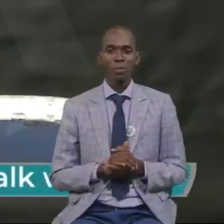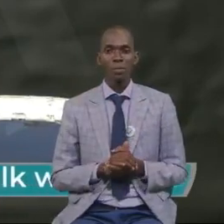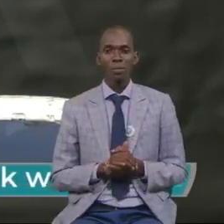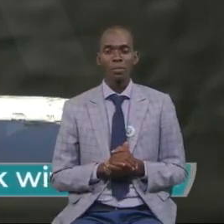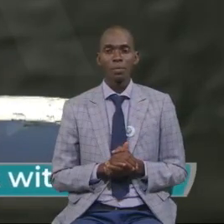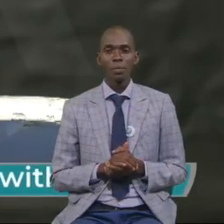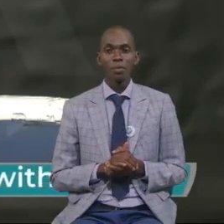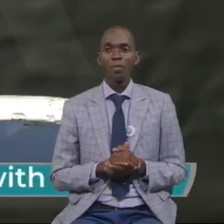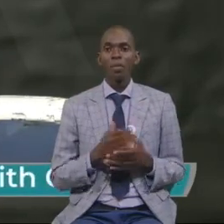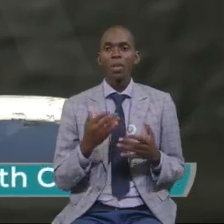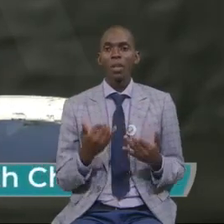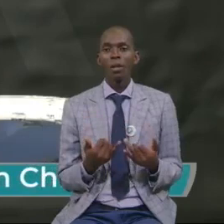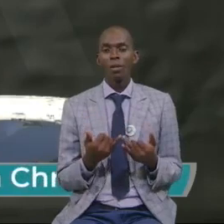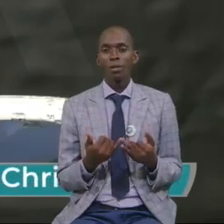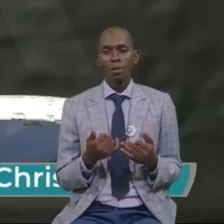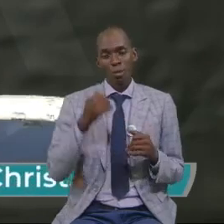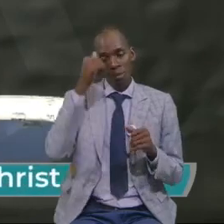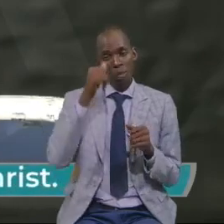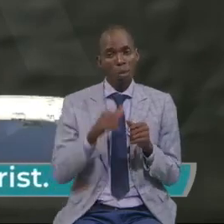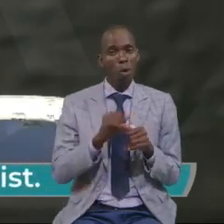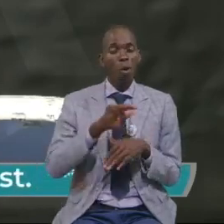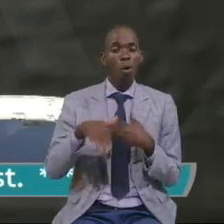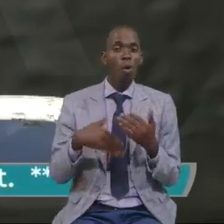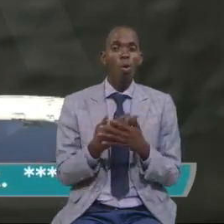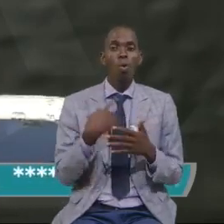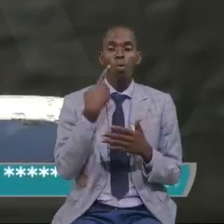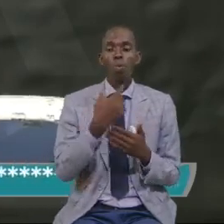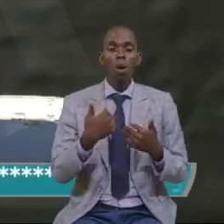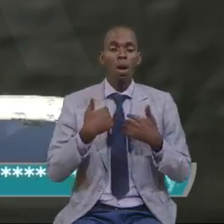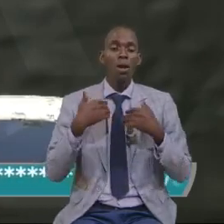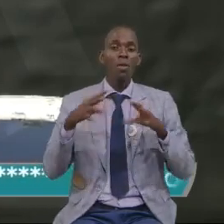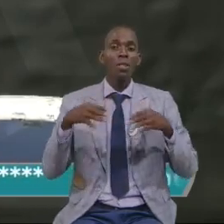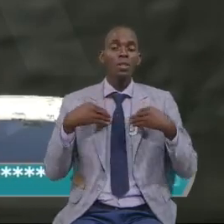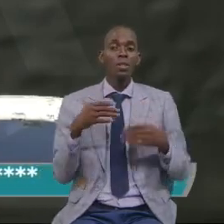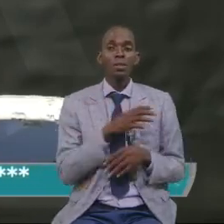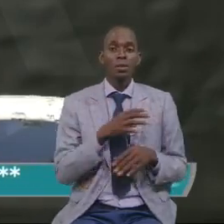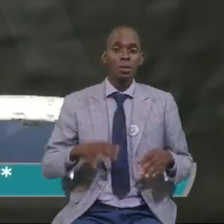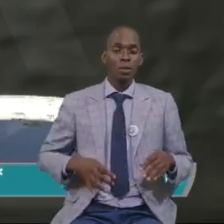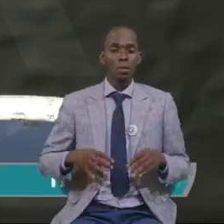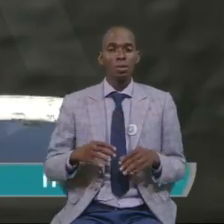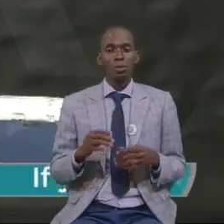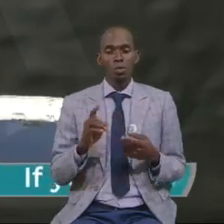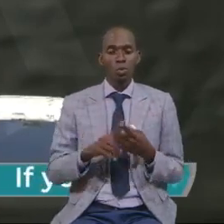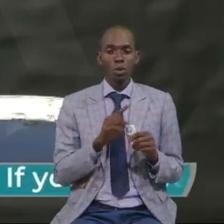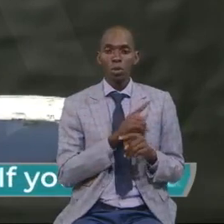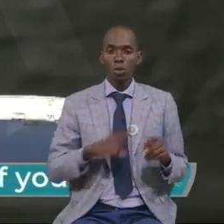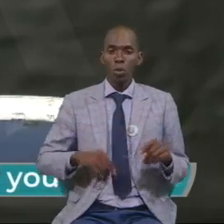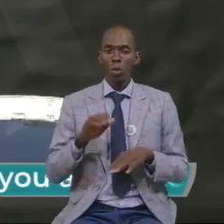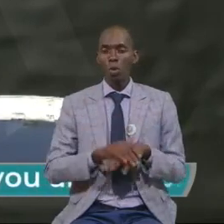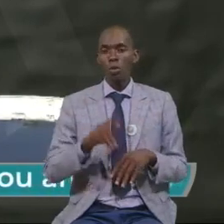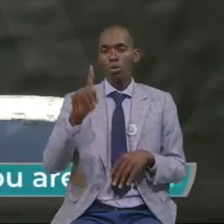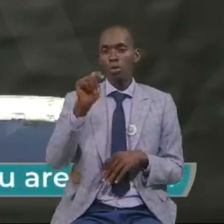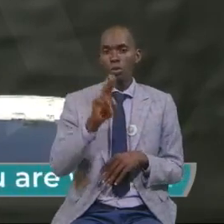And let's remember all those of us who are giving our lives to the Lord on Thursday, on Friday,